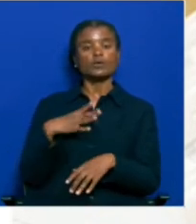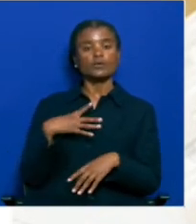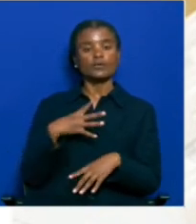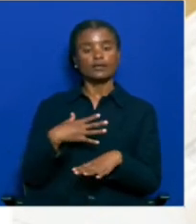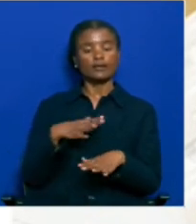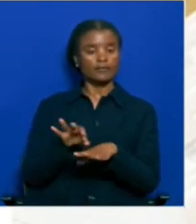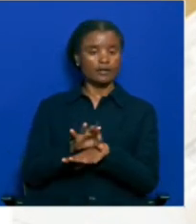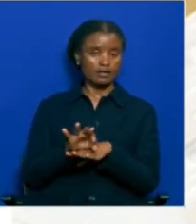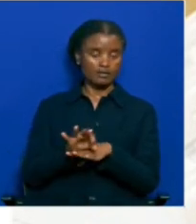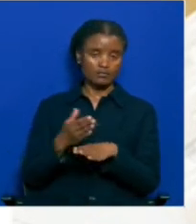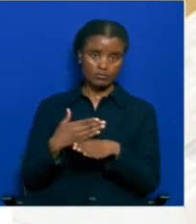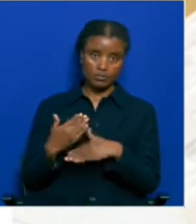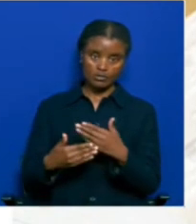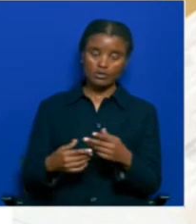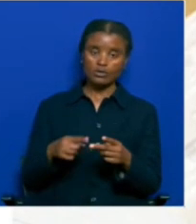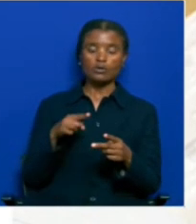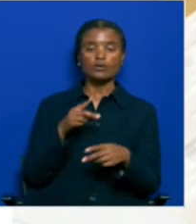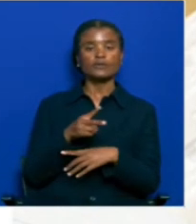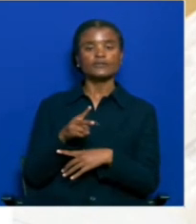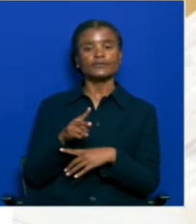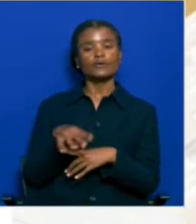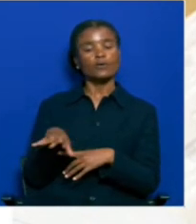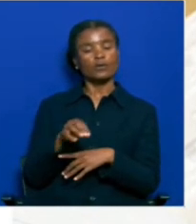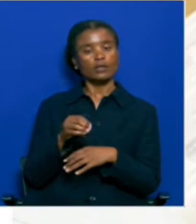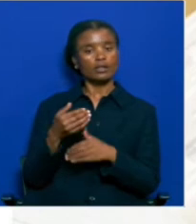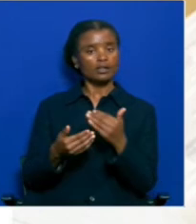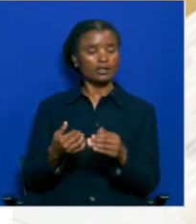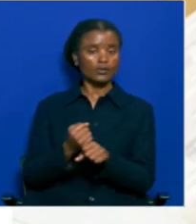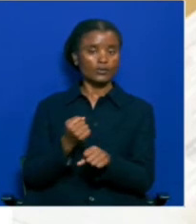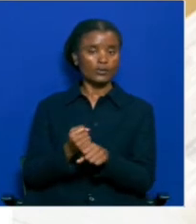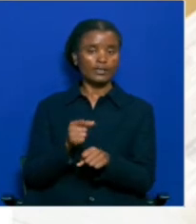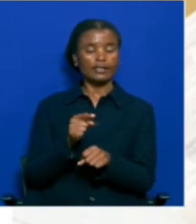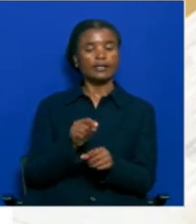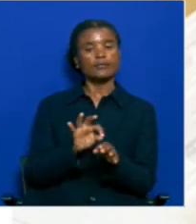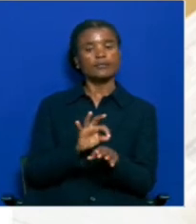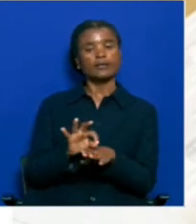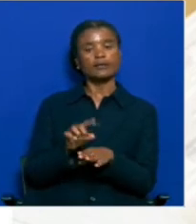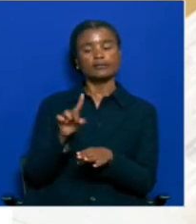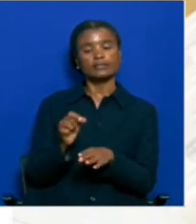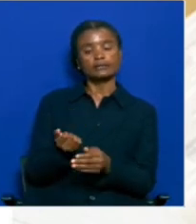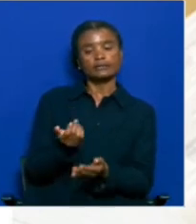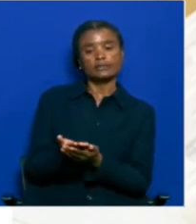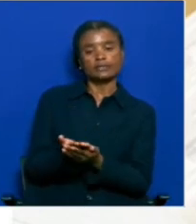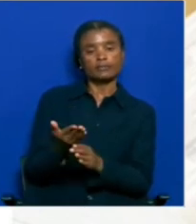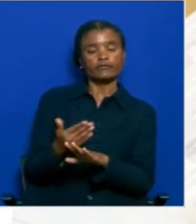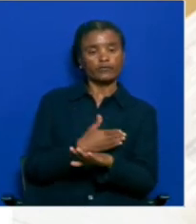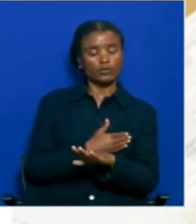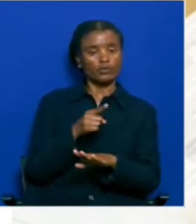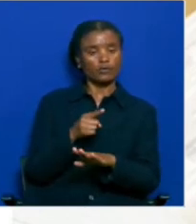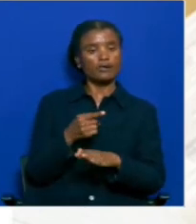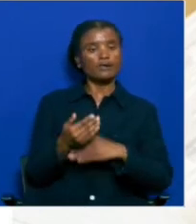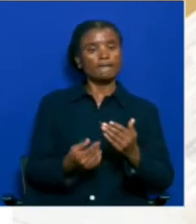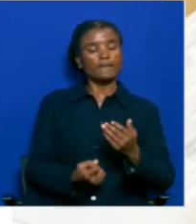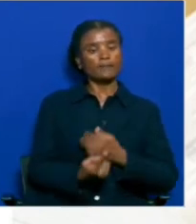operation. In all operations, an operational plan must be submitted prior to the operation within a reasonable time to